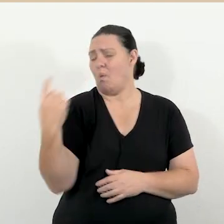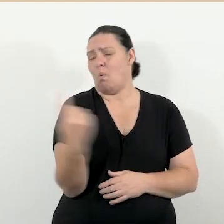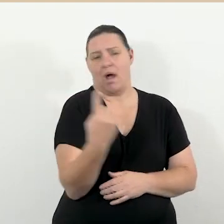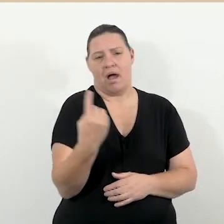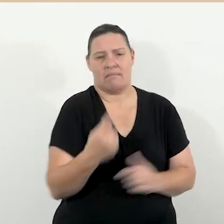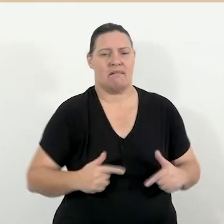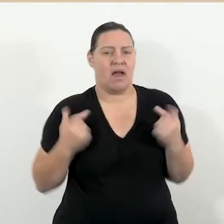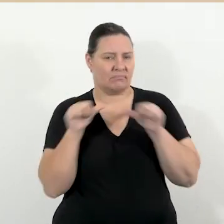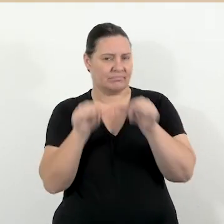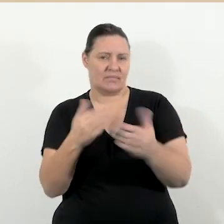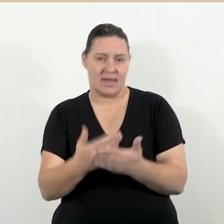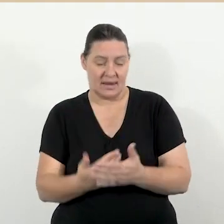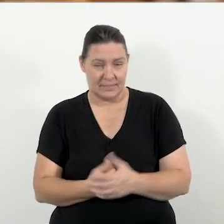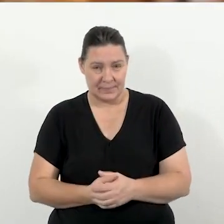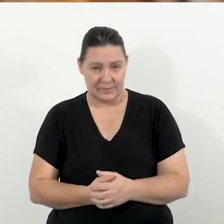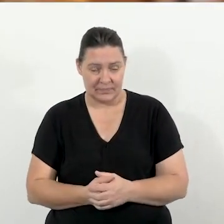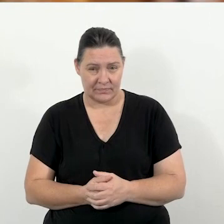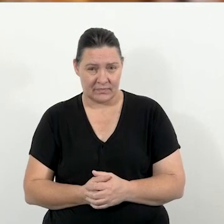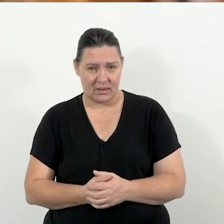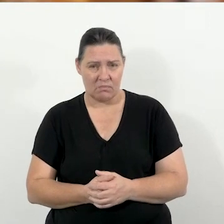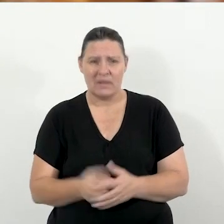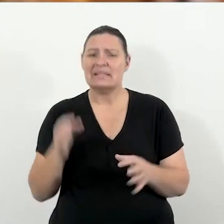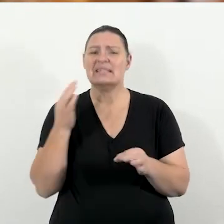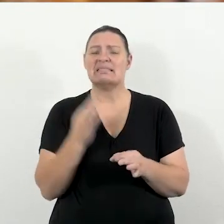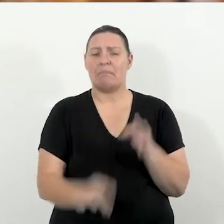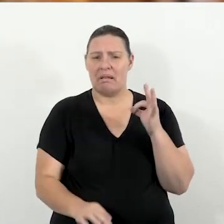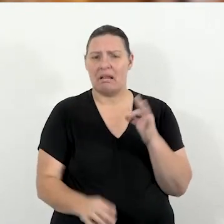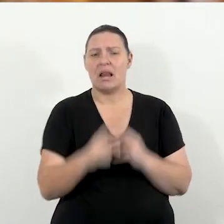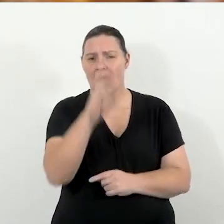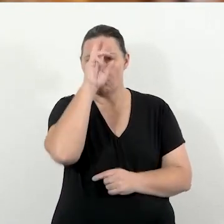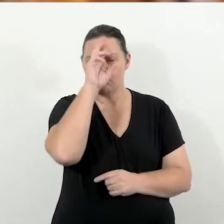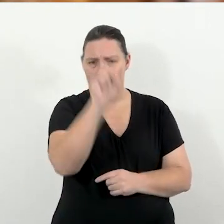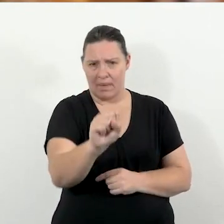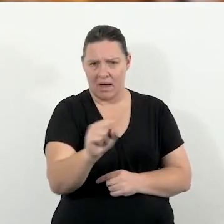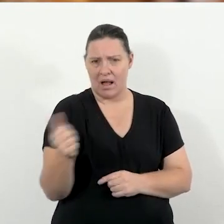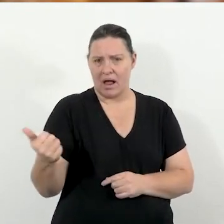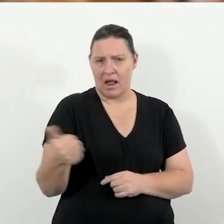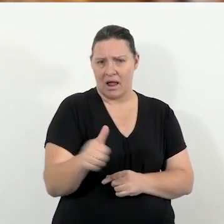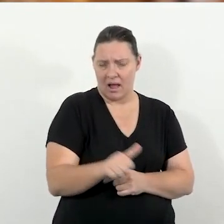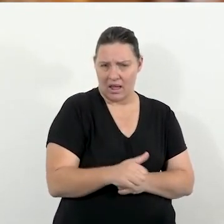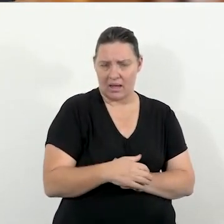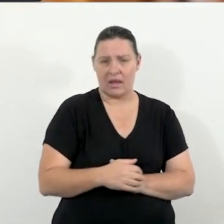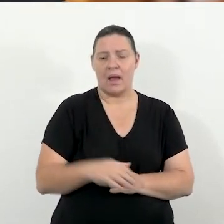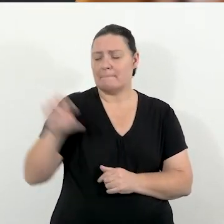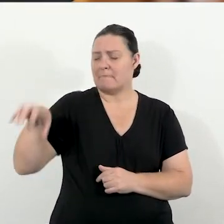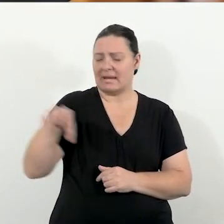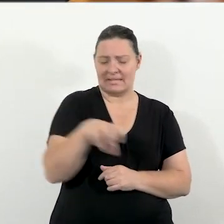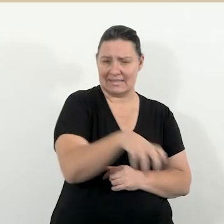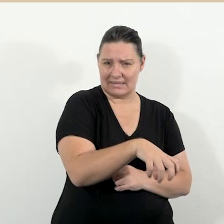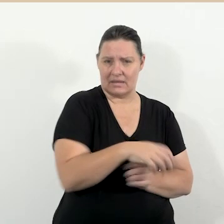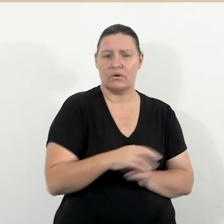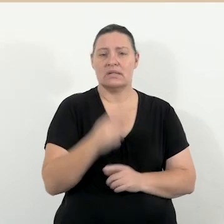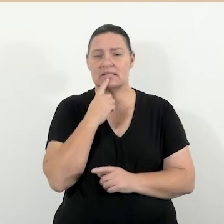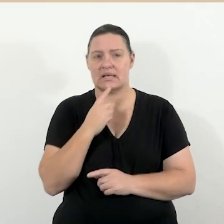only planet that can sustain life. Now let me teach you a simple way in which we remember the order of the planets. Now we